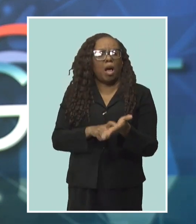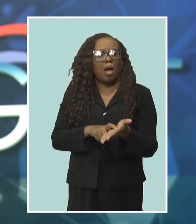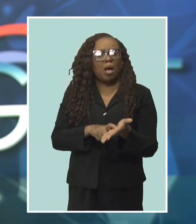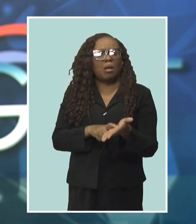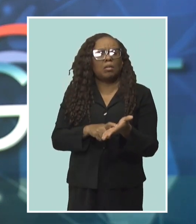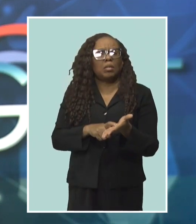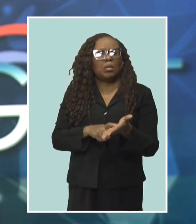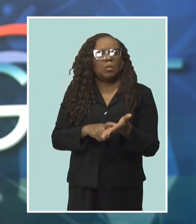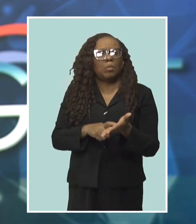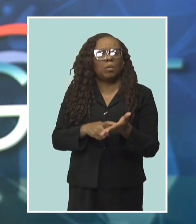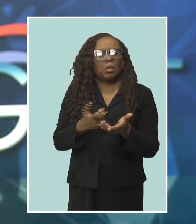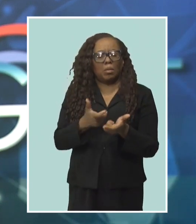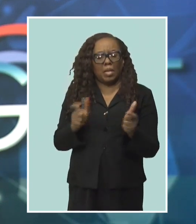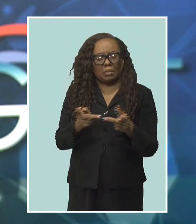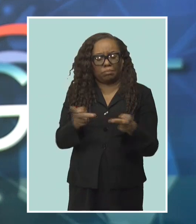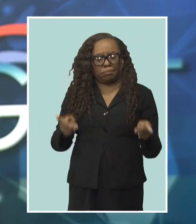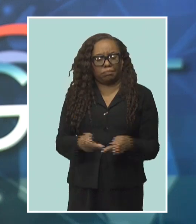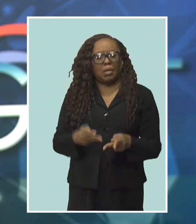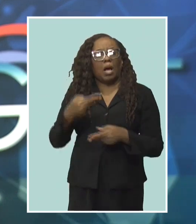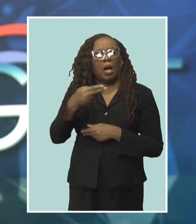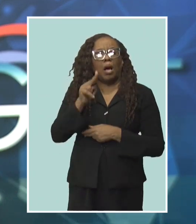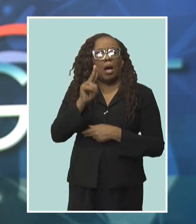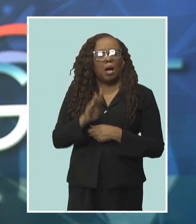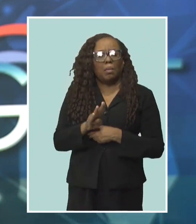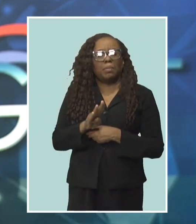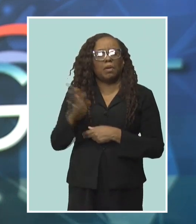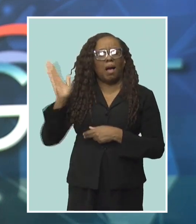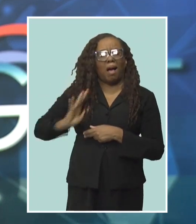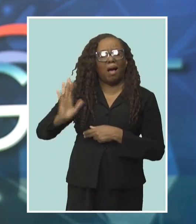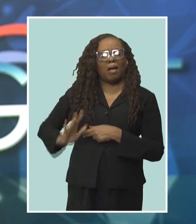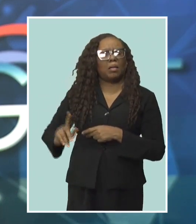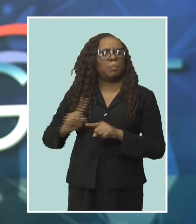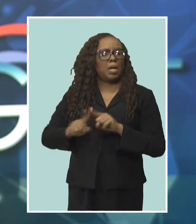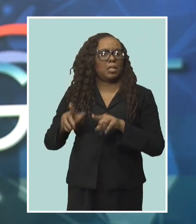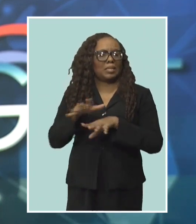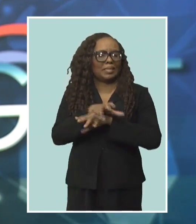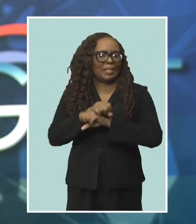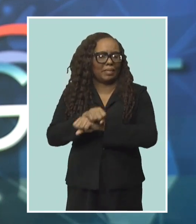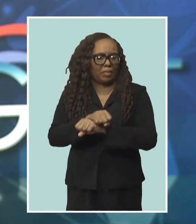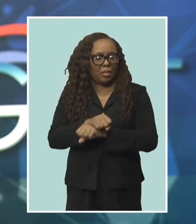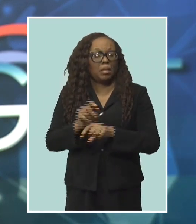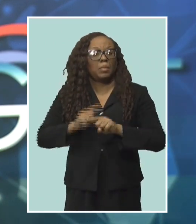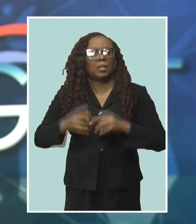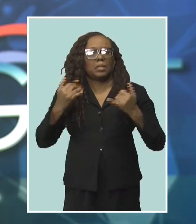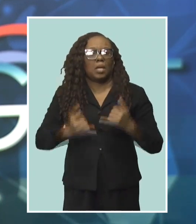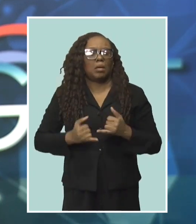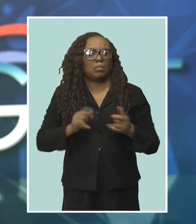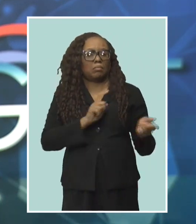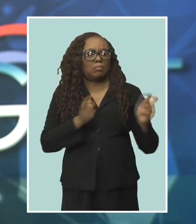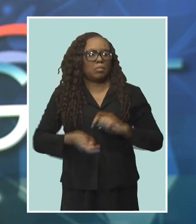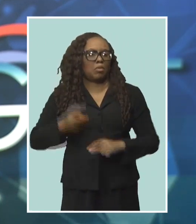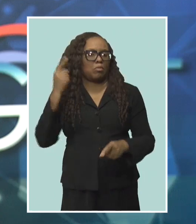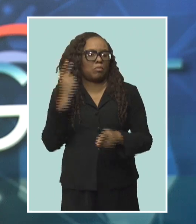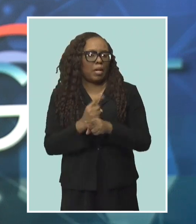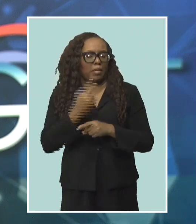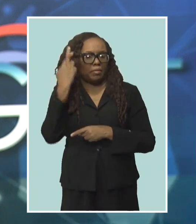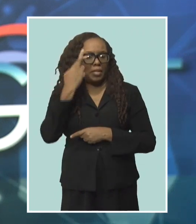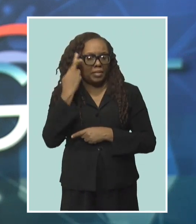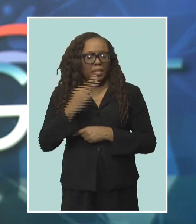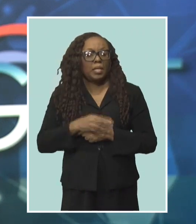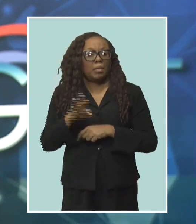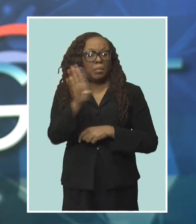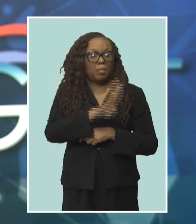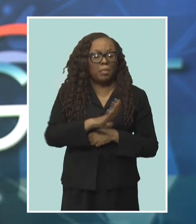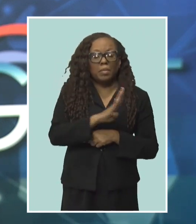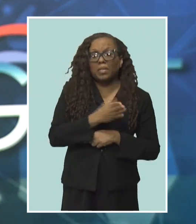times of slavery. Her message to Africa, the island can be a hub now for the right reasons between Africa and the region. She